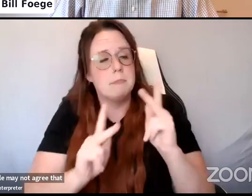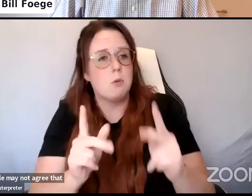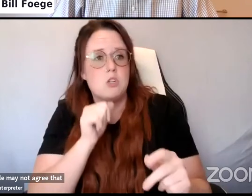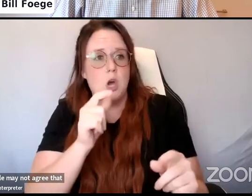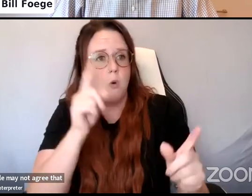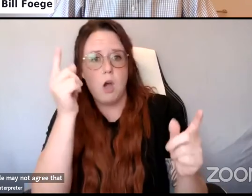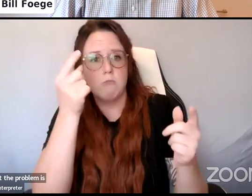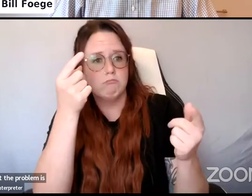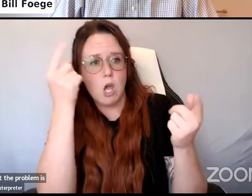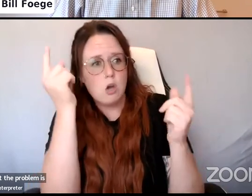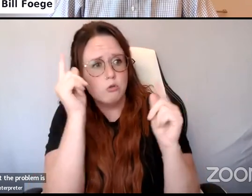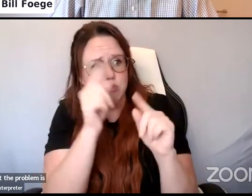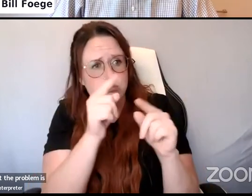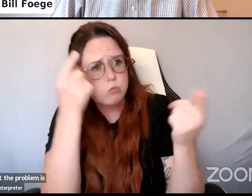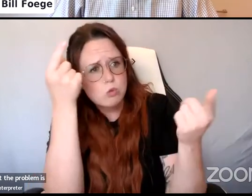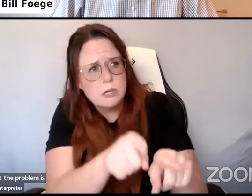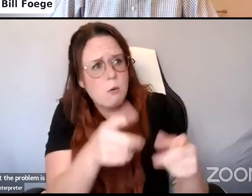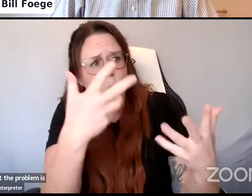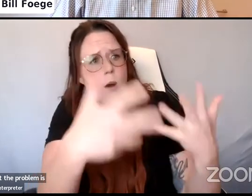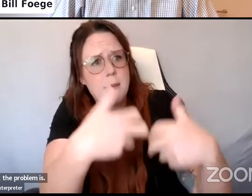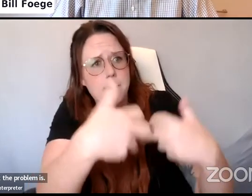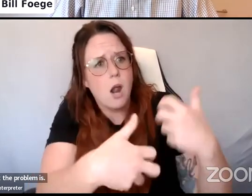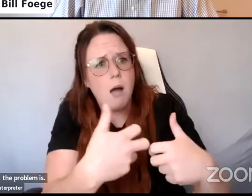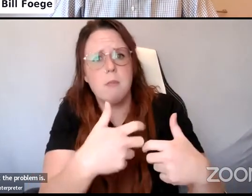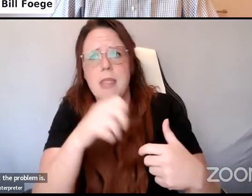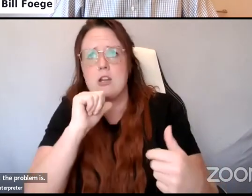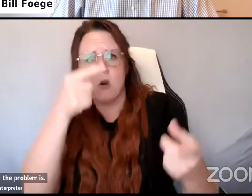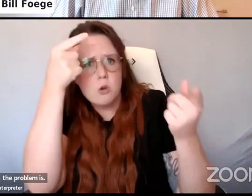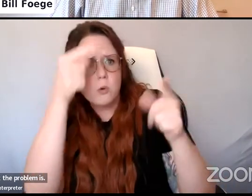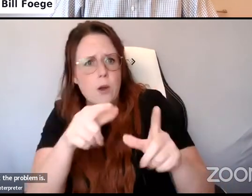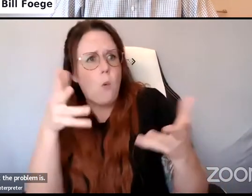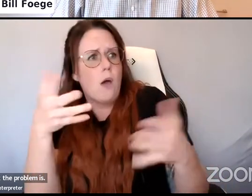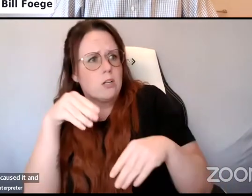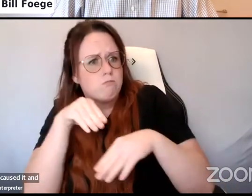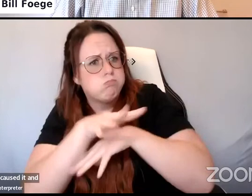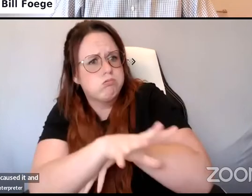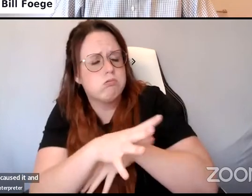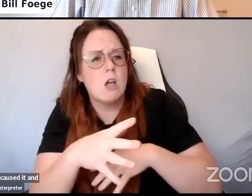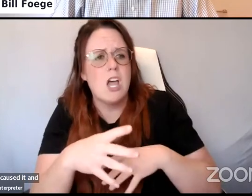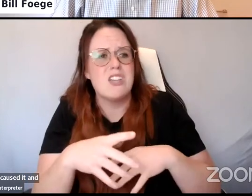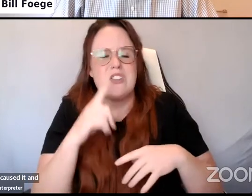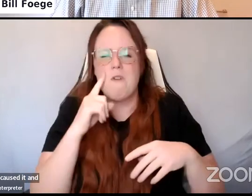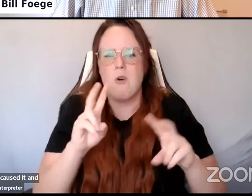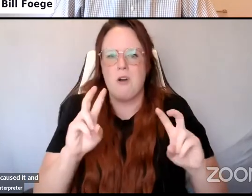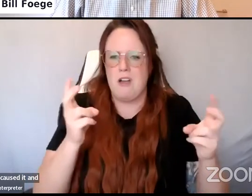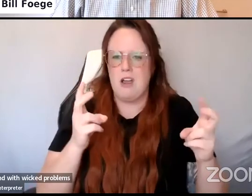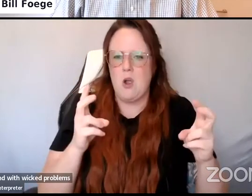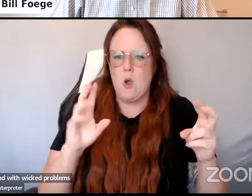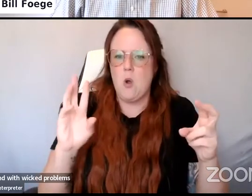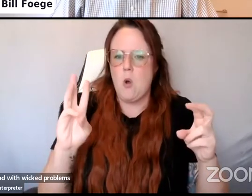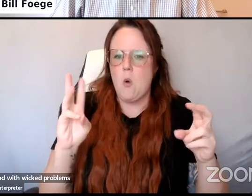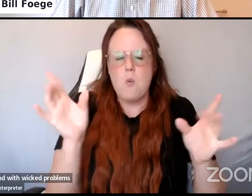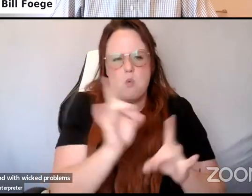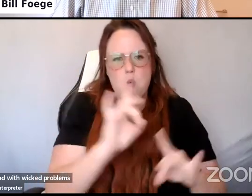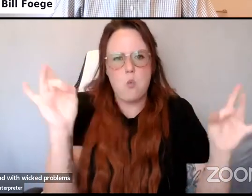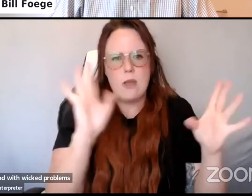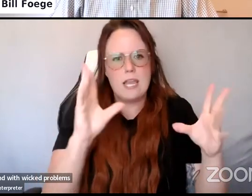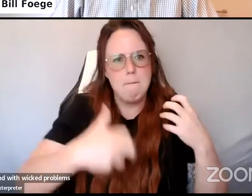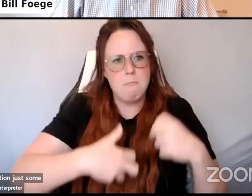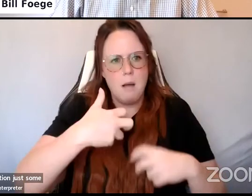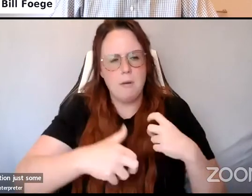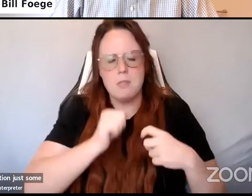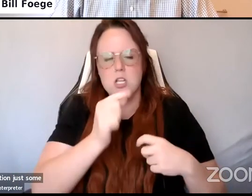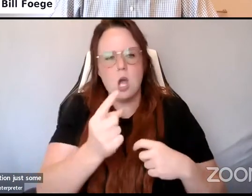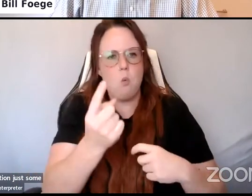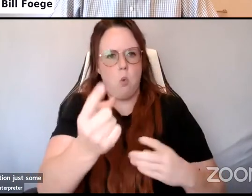disagree on what caused it and with Wicked problems there's no one right solution just some that might